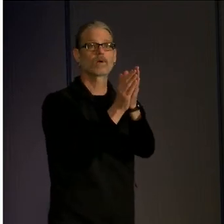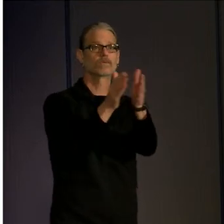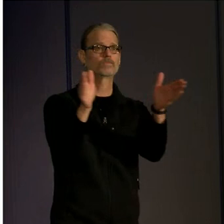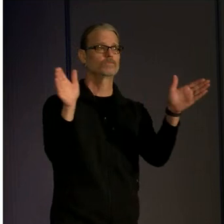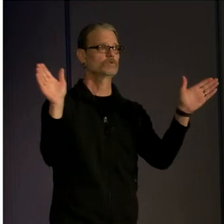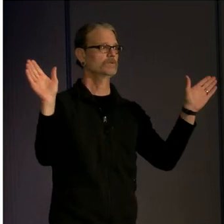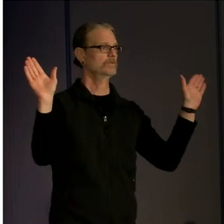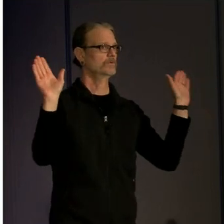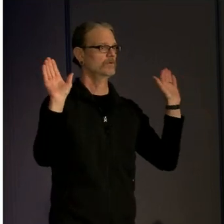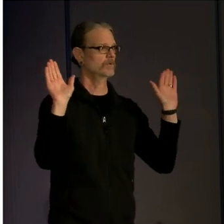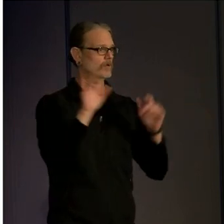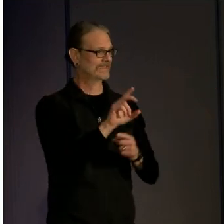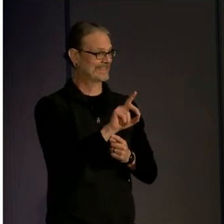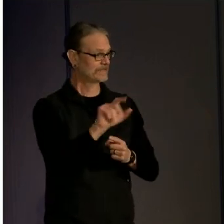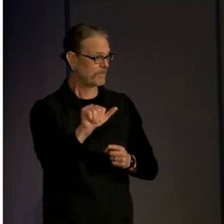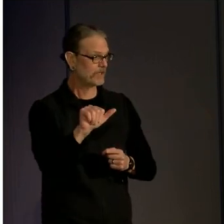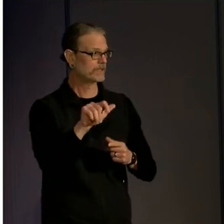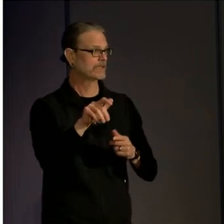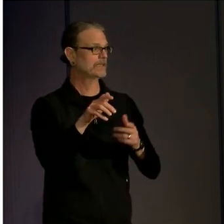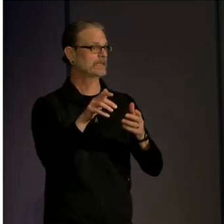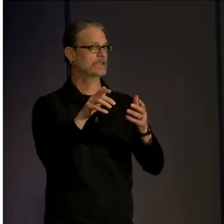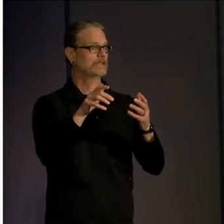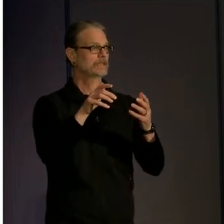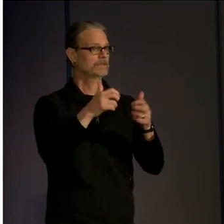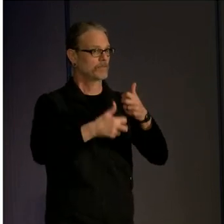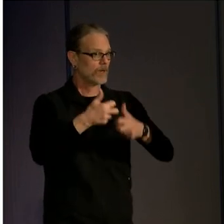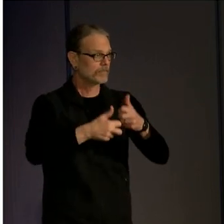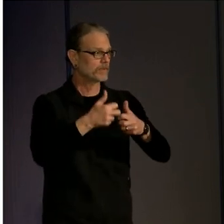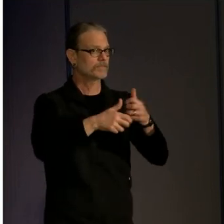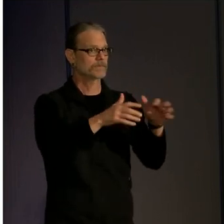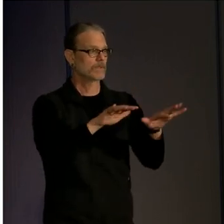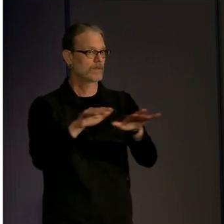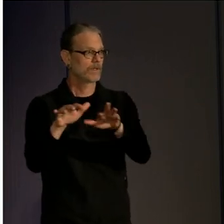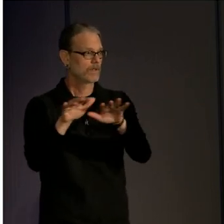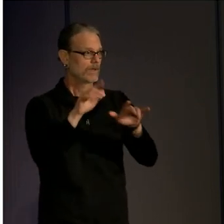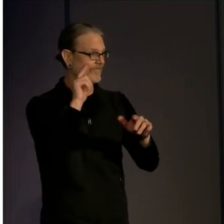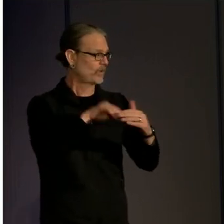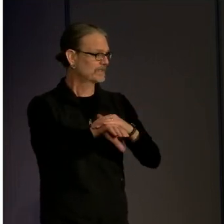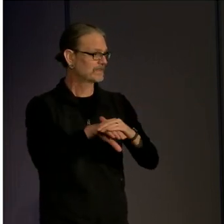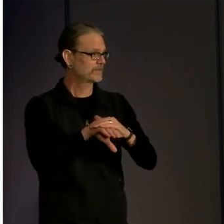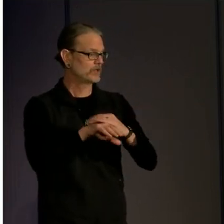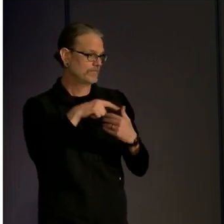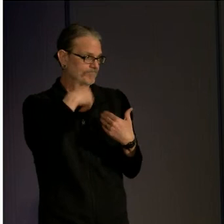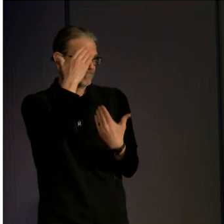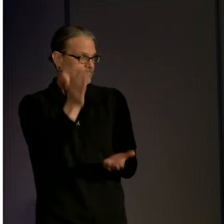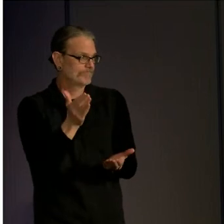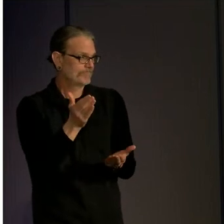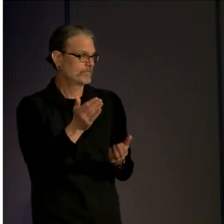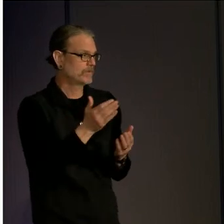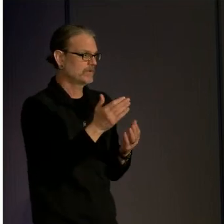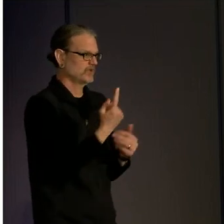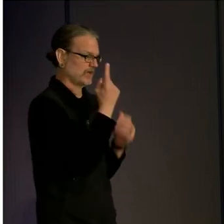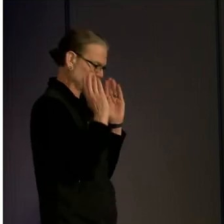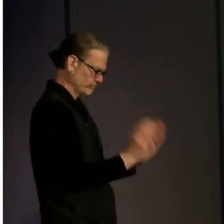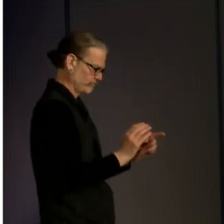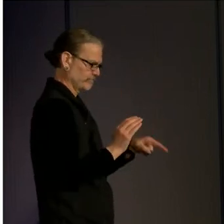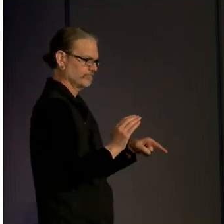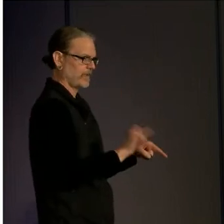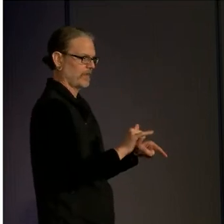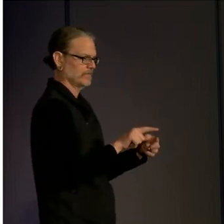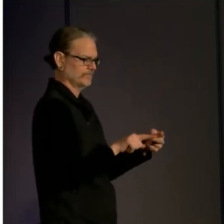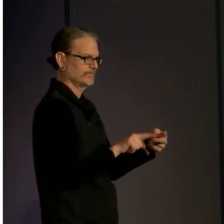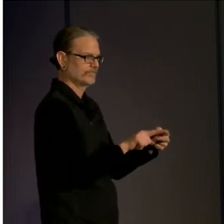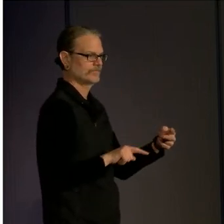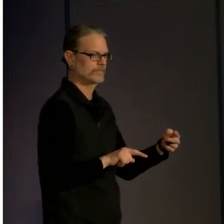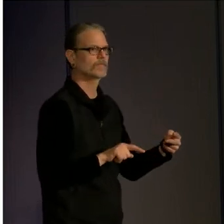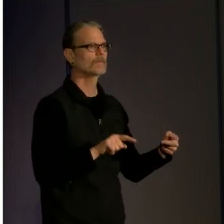of disabilities and what that means for inclusive design and accessibility. We had just started a